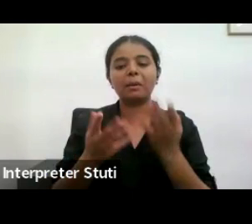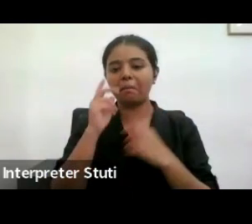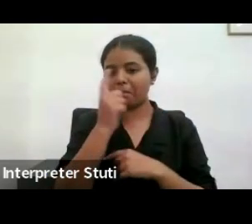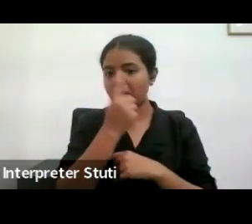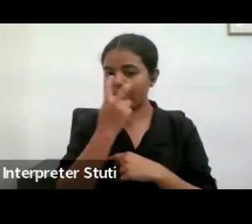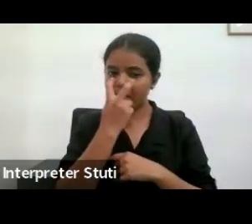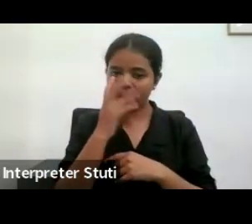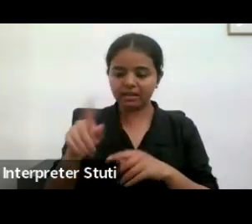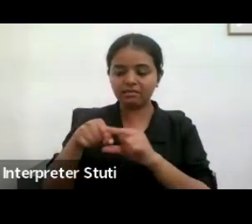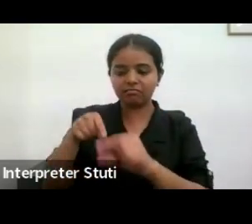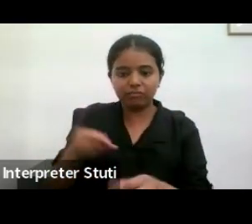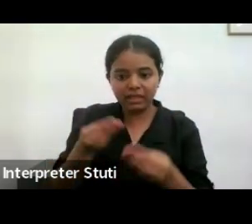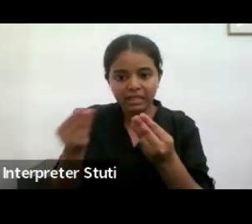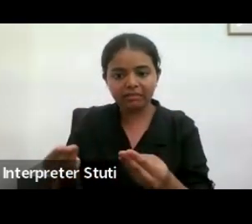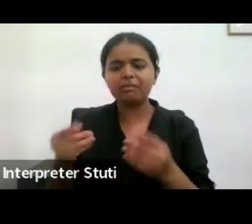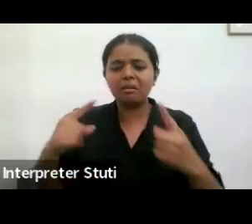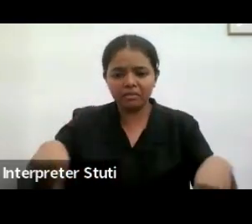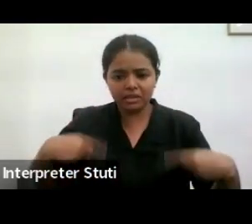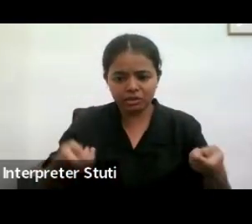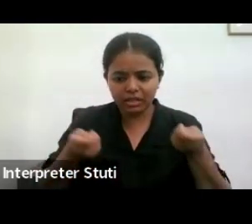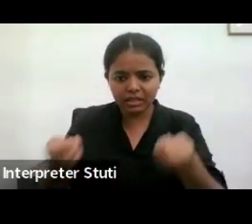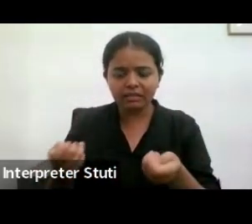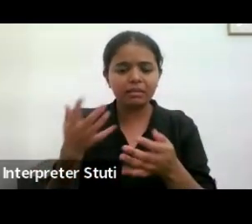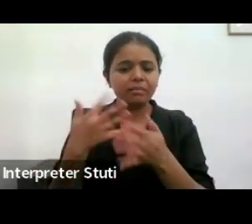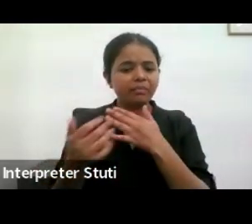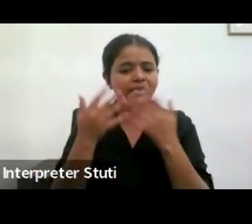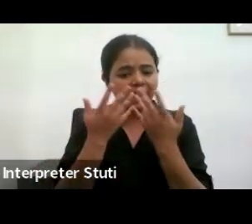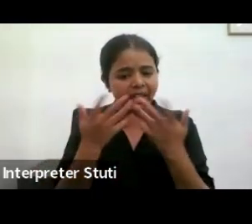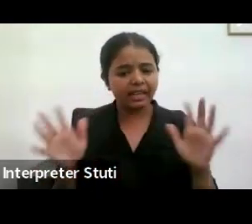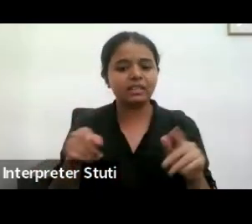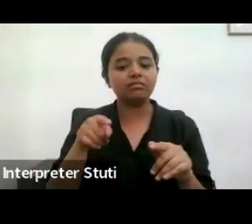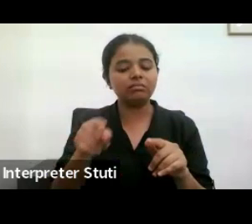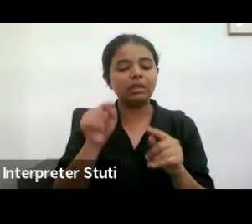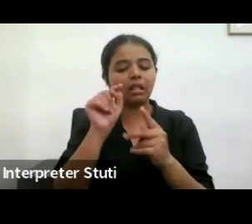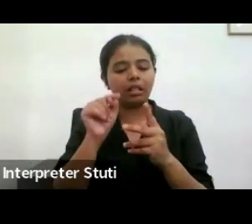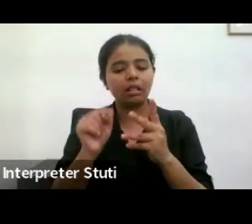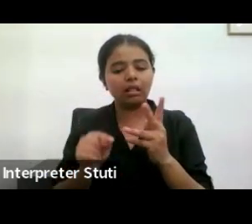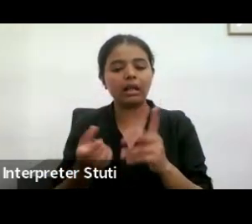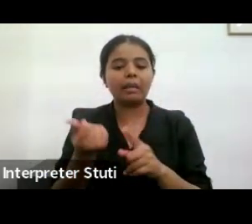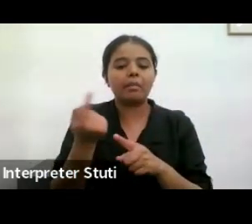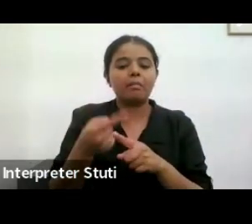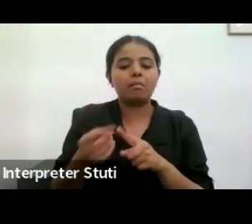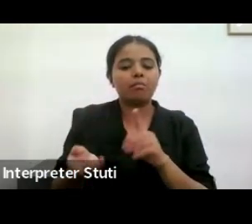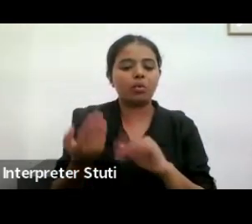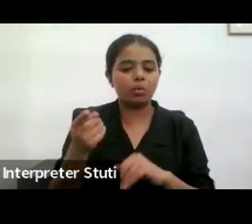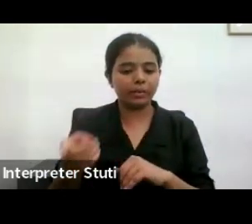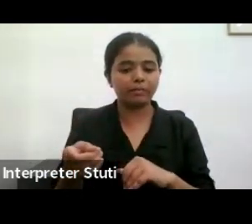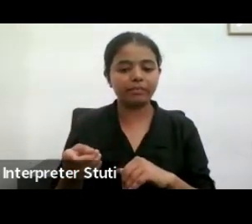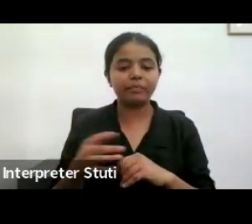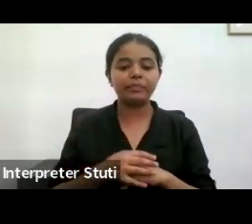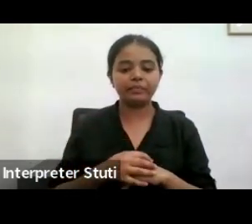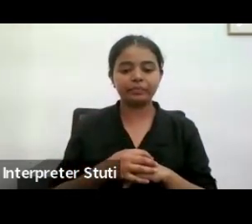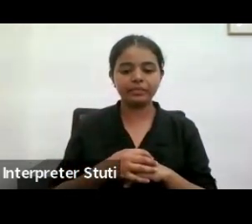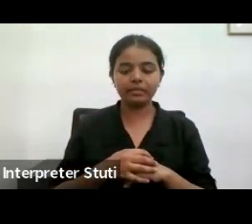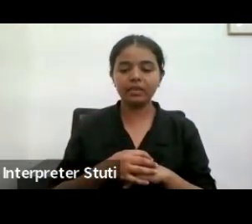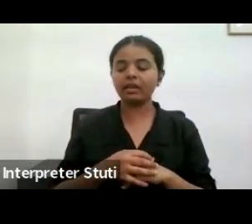by any institution that is looking after children with disabilities. The importance of information and